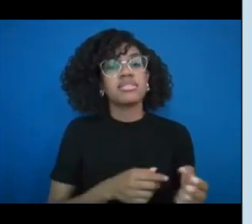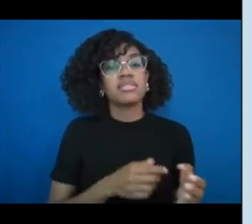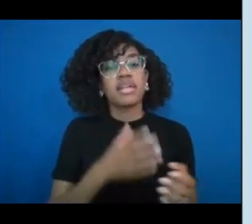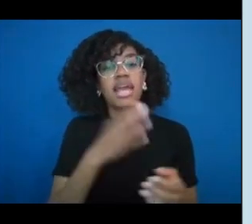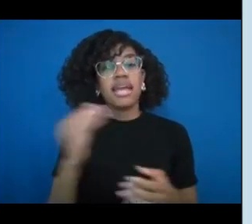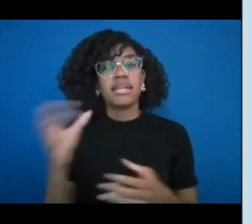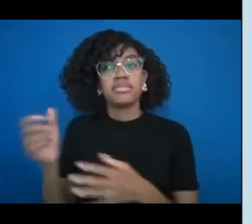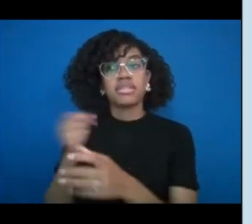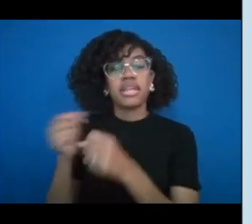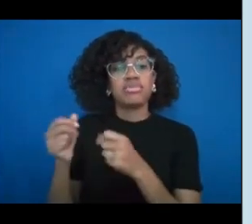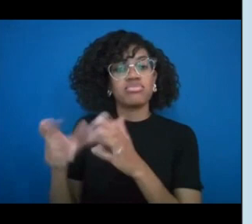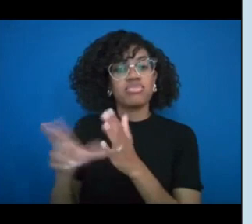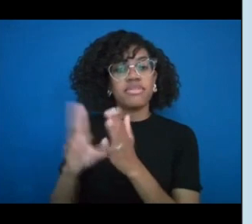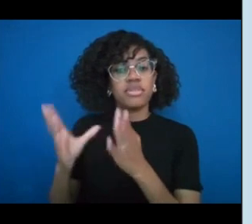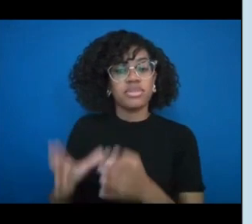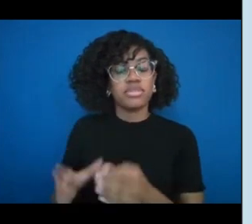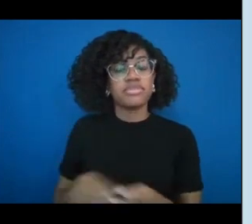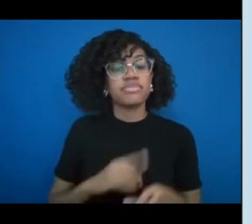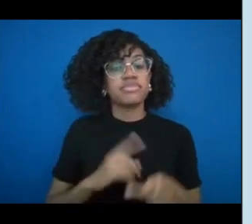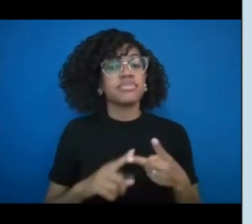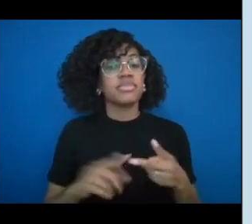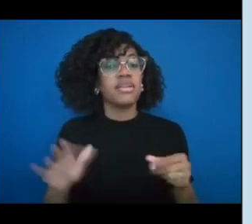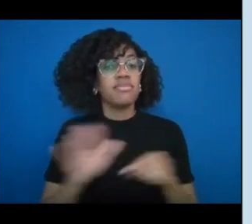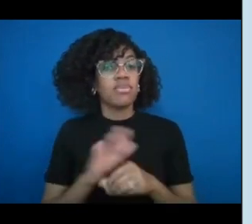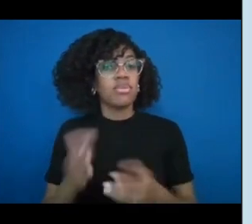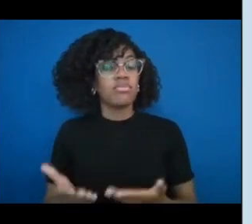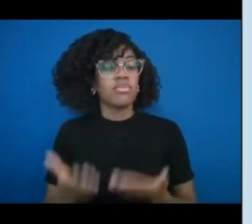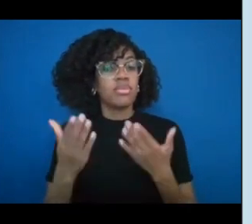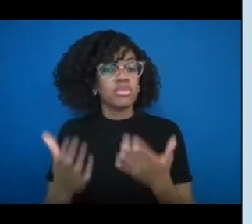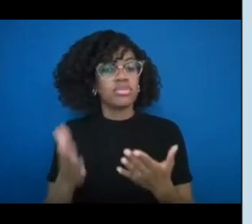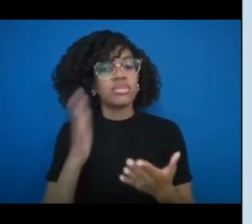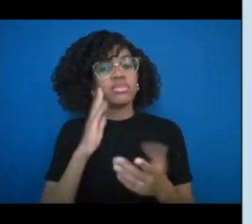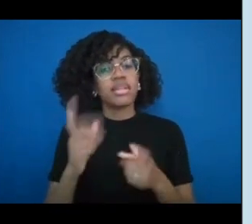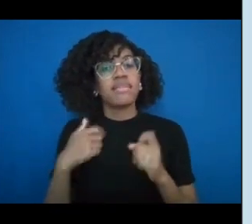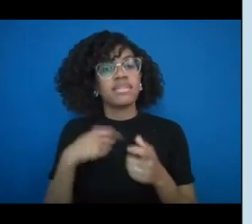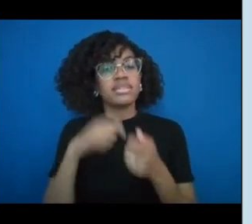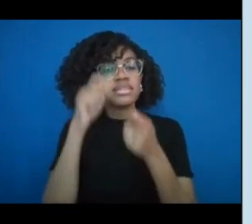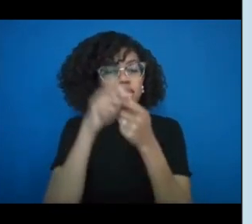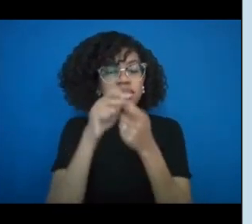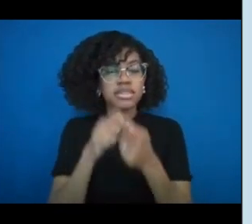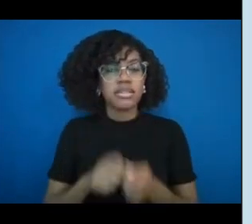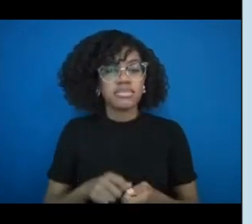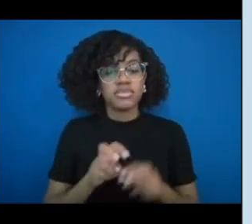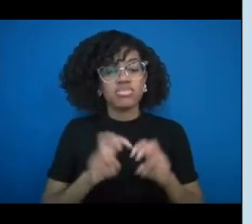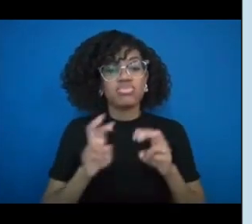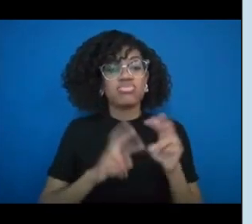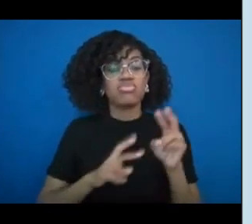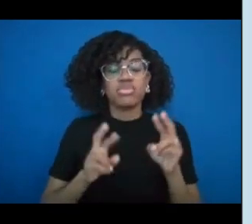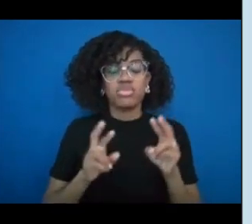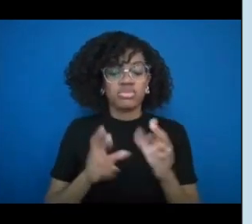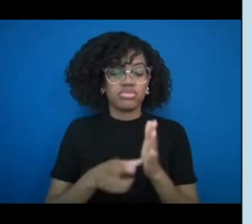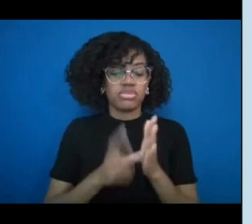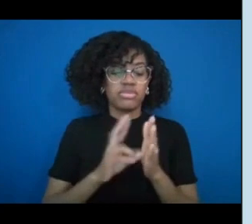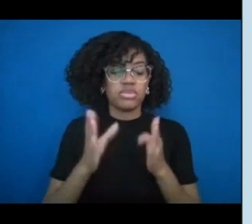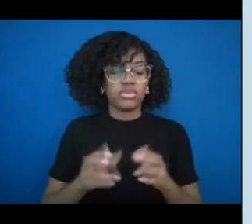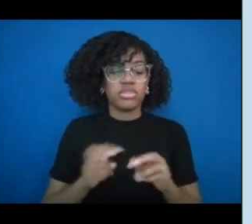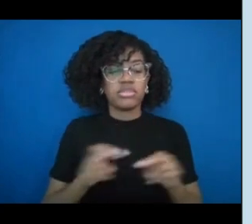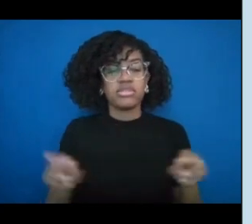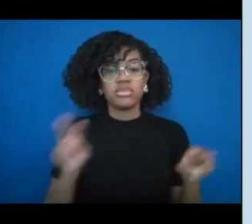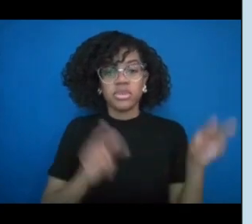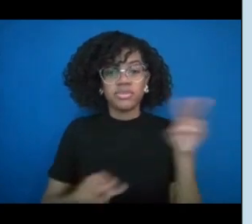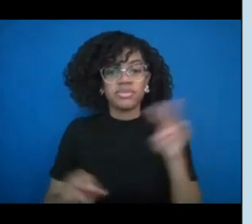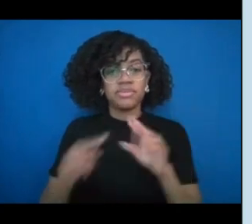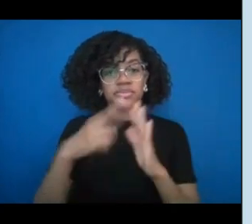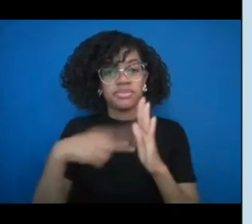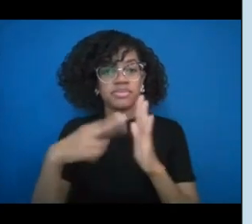full proposal will give us all the details of the project that those reviewers are going to assess for